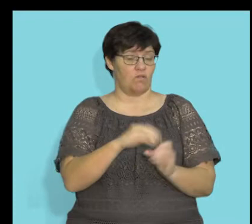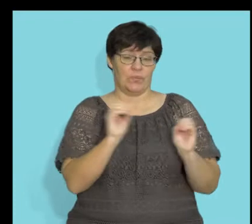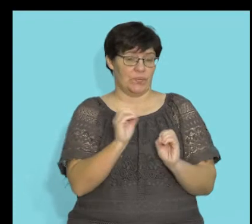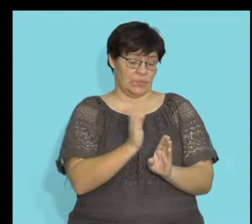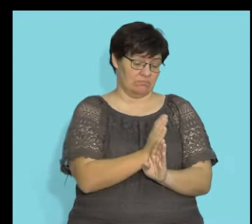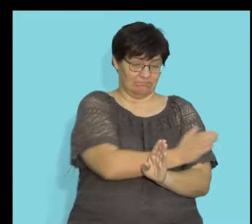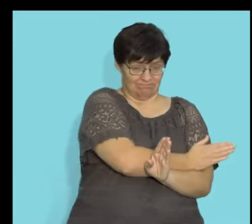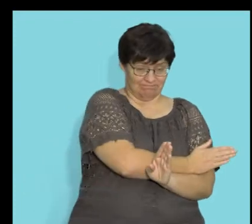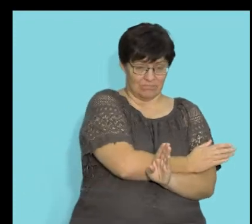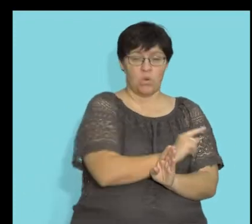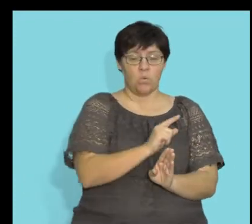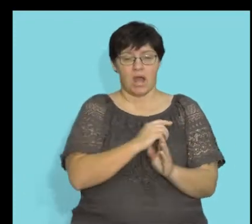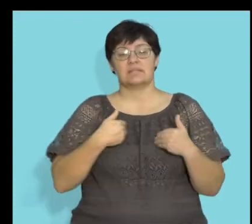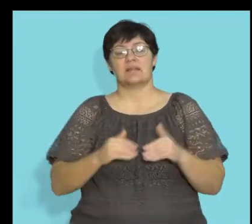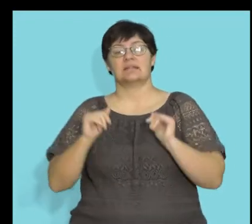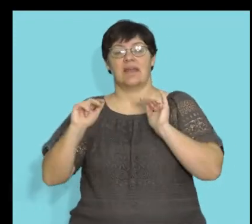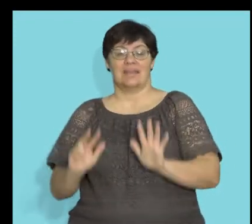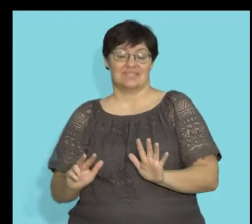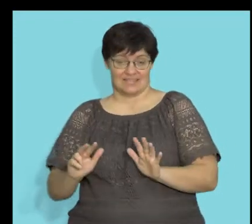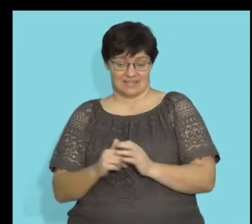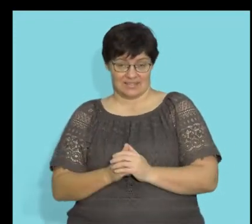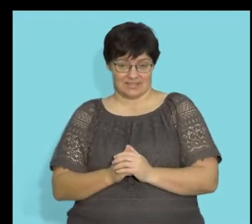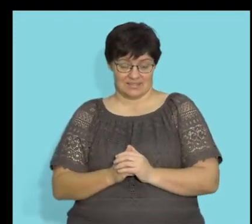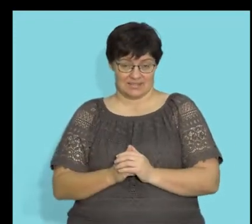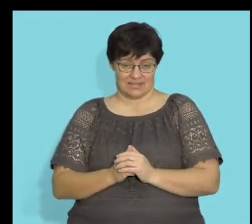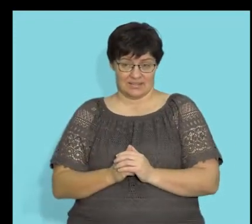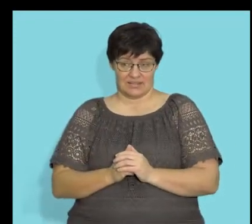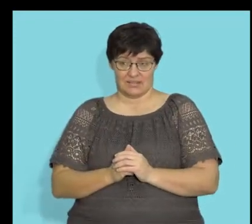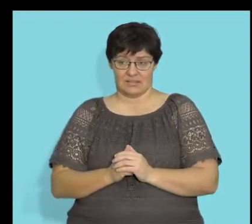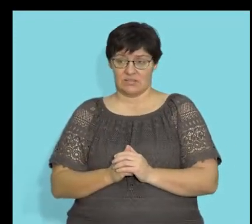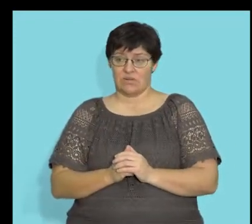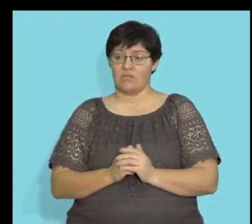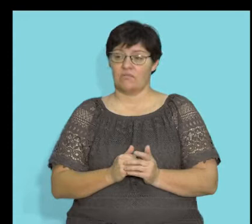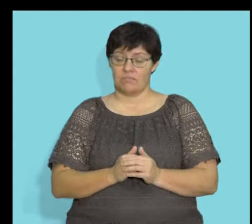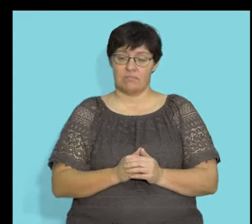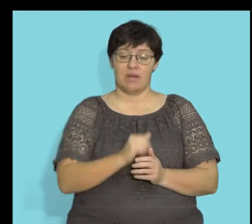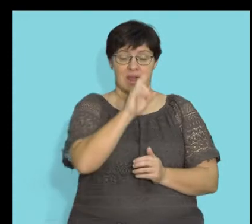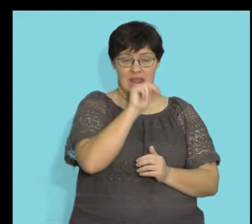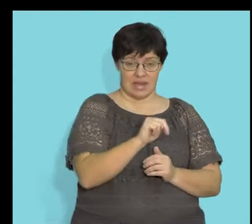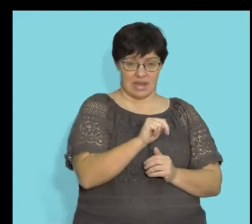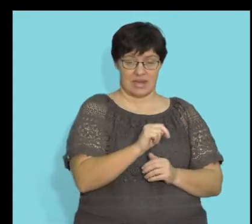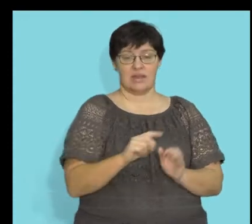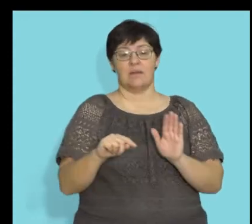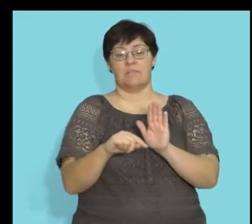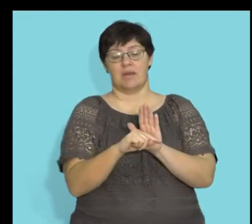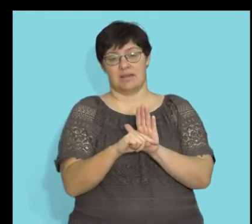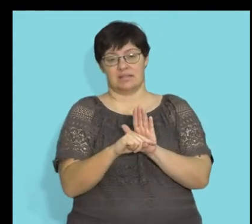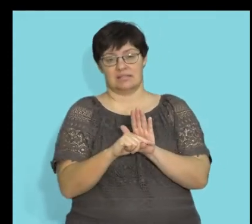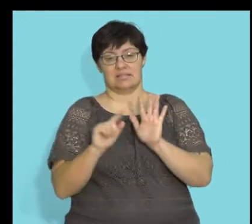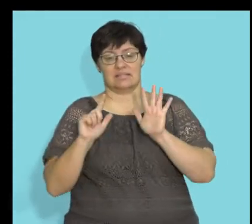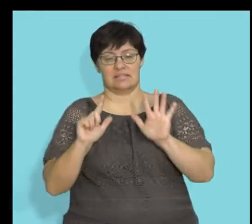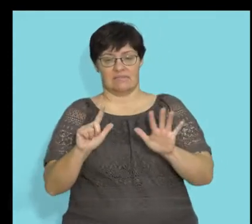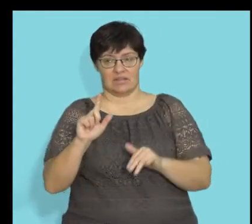included in the sum because I start at term 8. So it is the sum of n